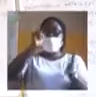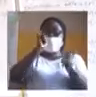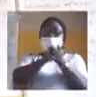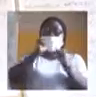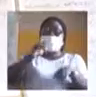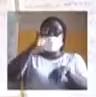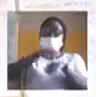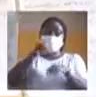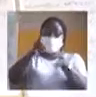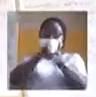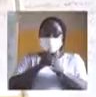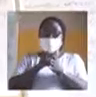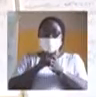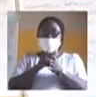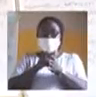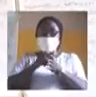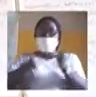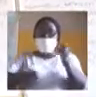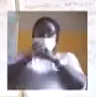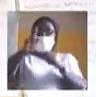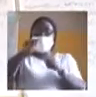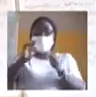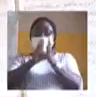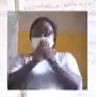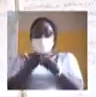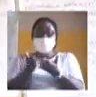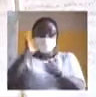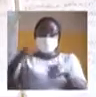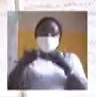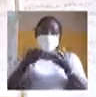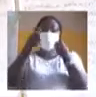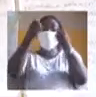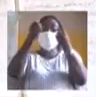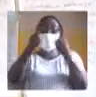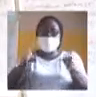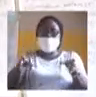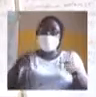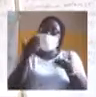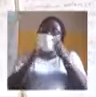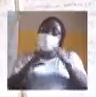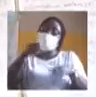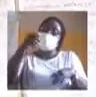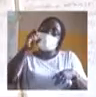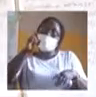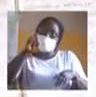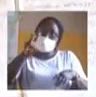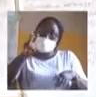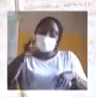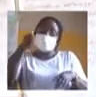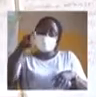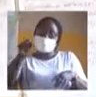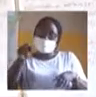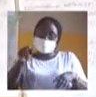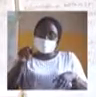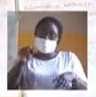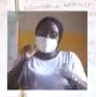you as many as 10 or 12 factors. However, in WACS or NECO exams, where